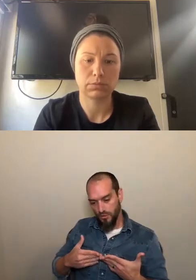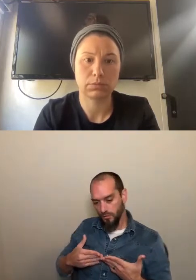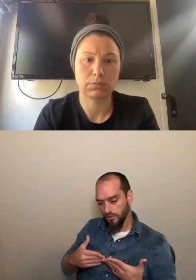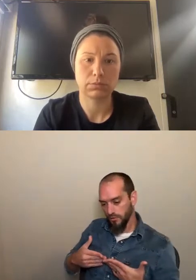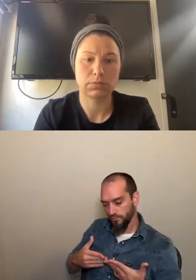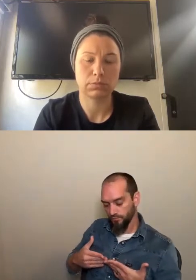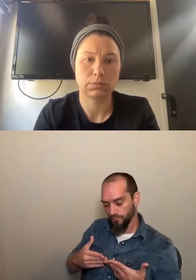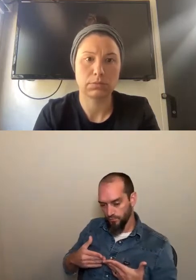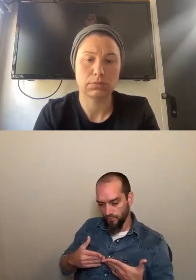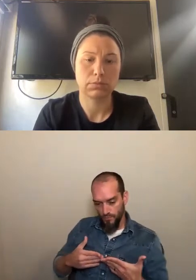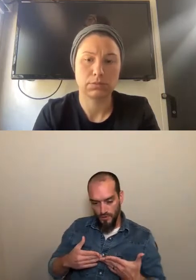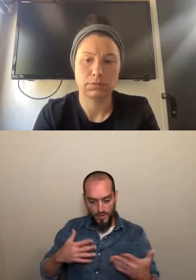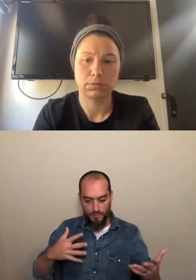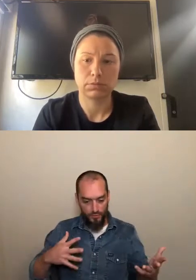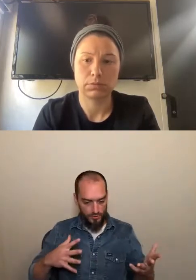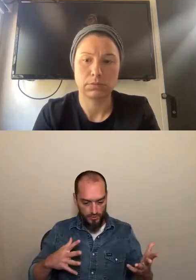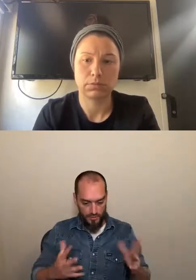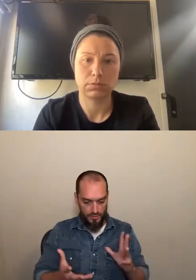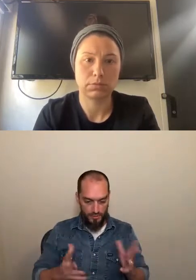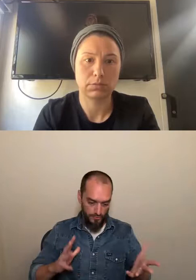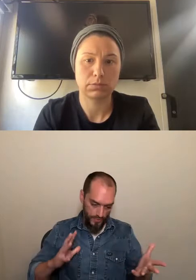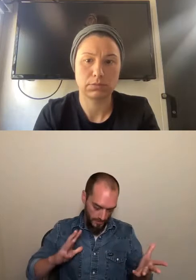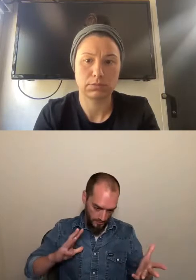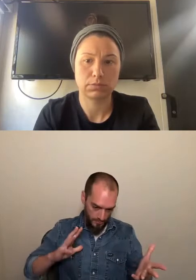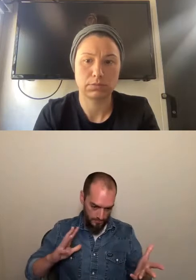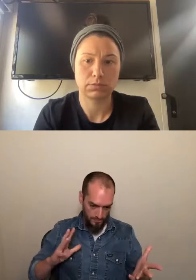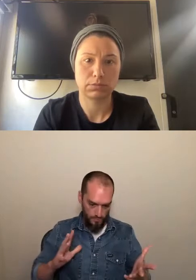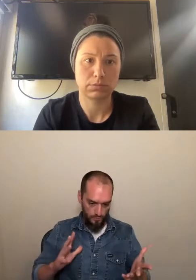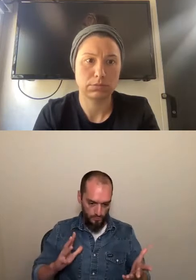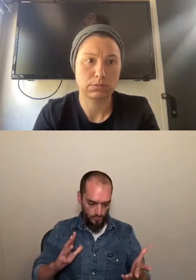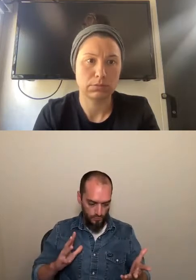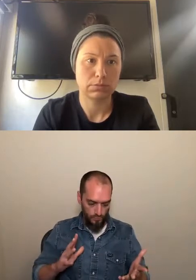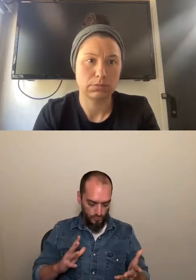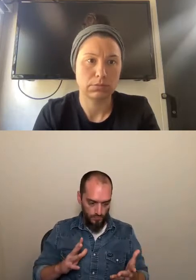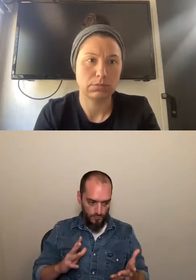So then I move on to the interior of the house.